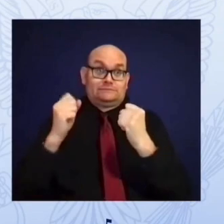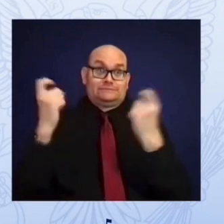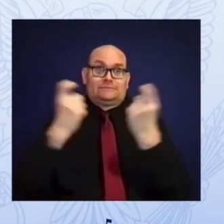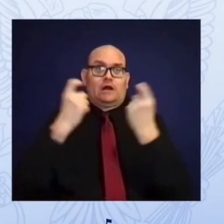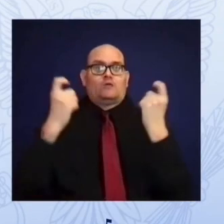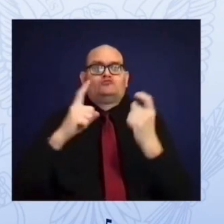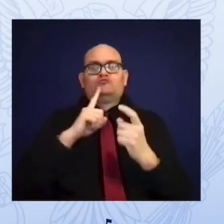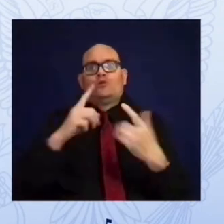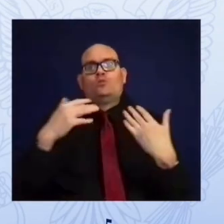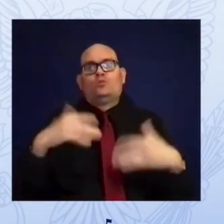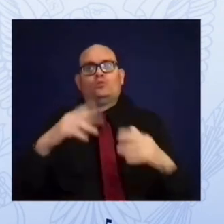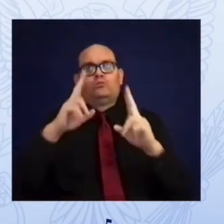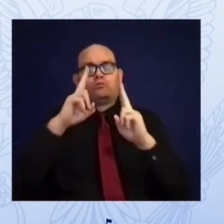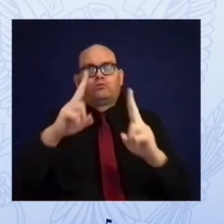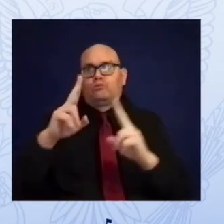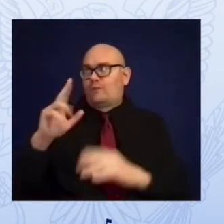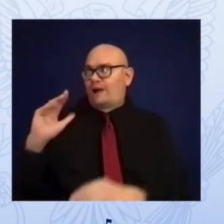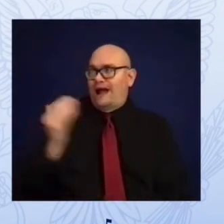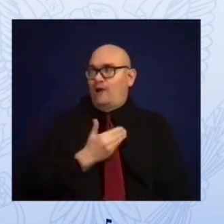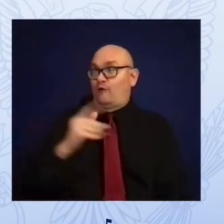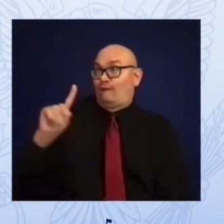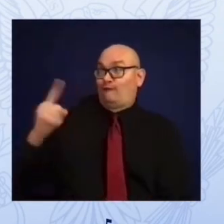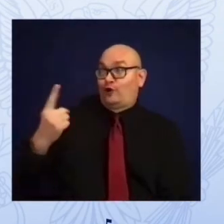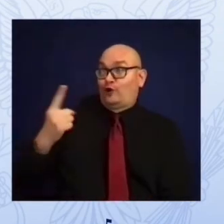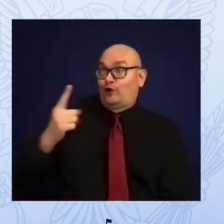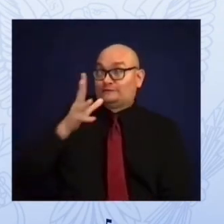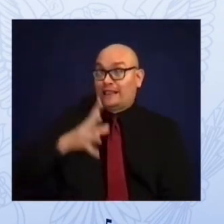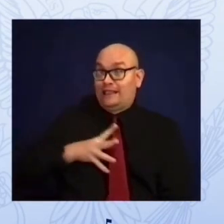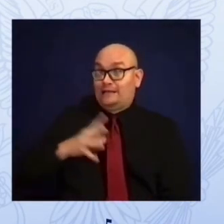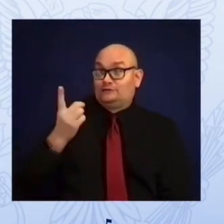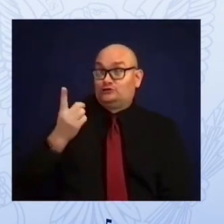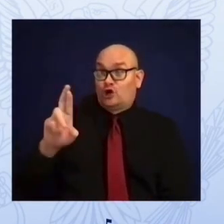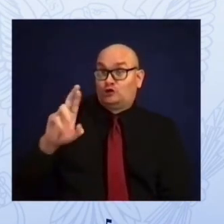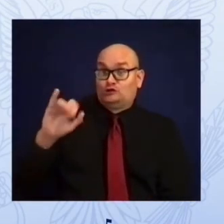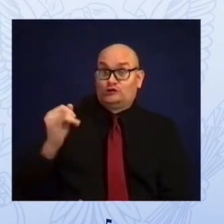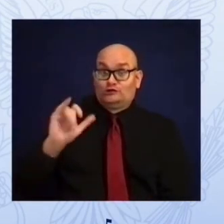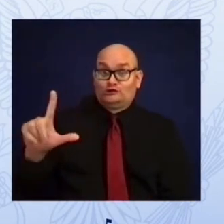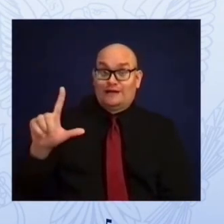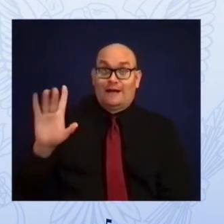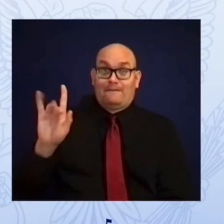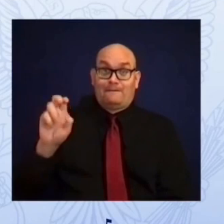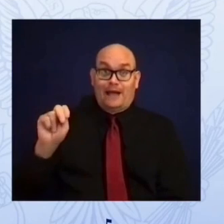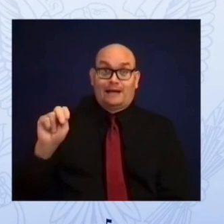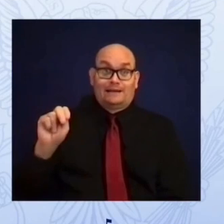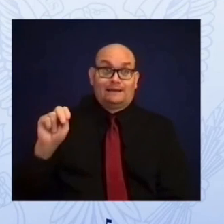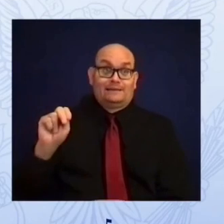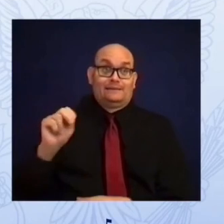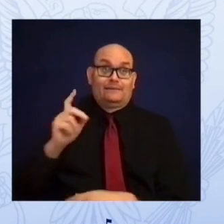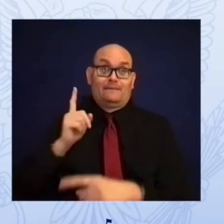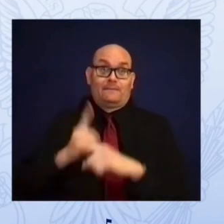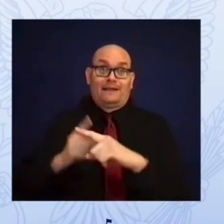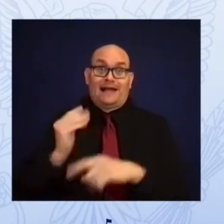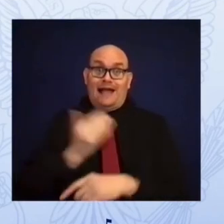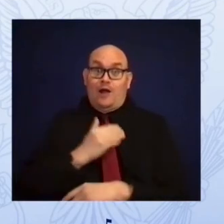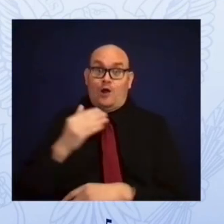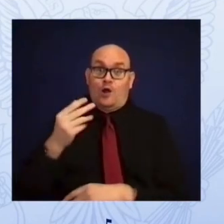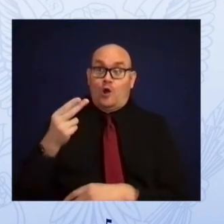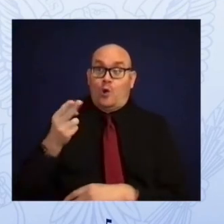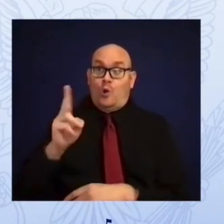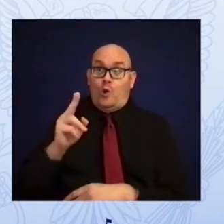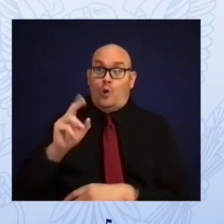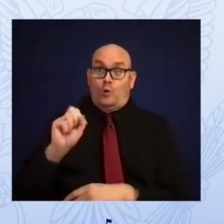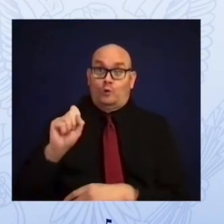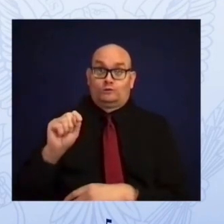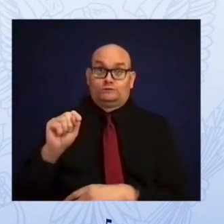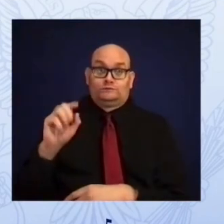laureate, spoke and recited, as did an inspired group of five young, very young, poets. But the